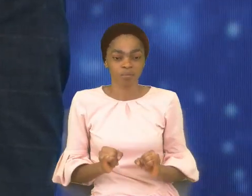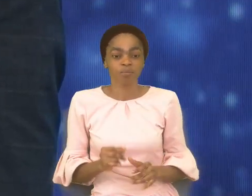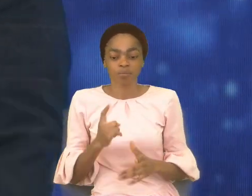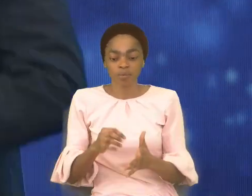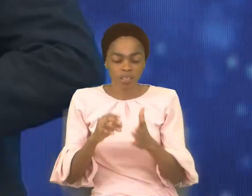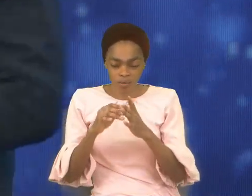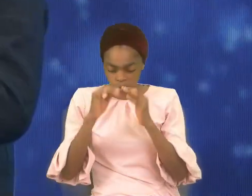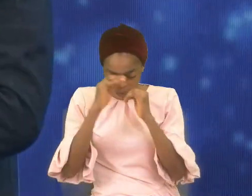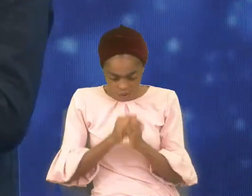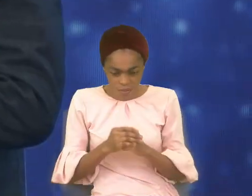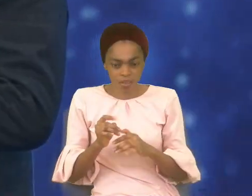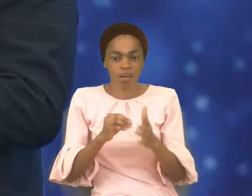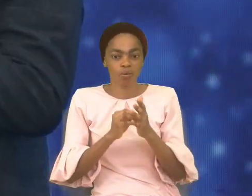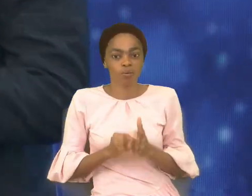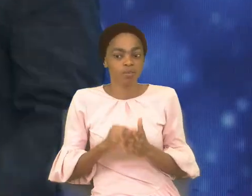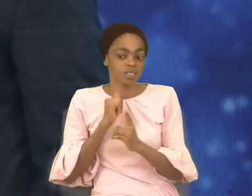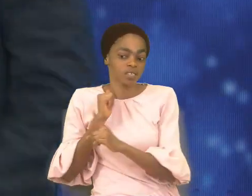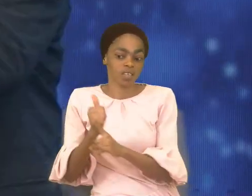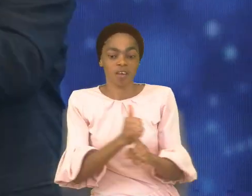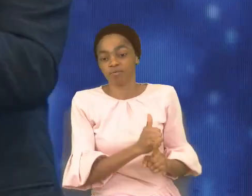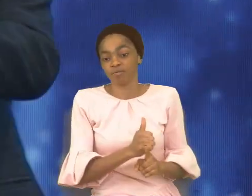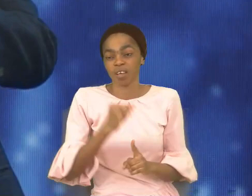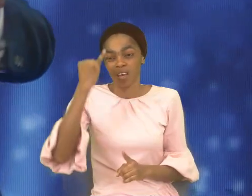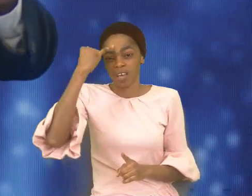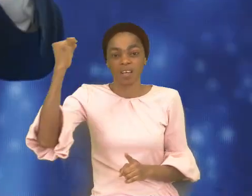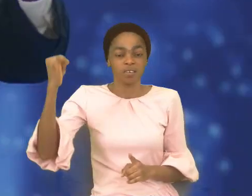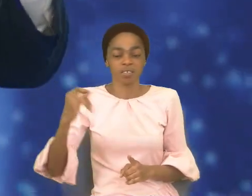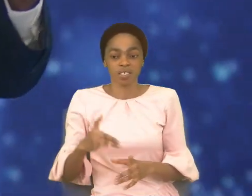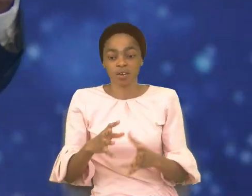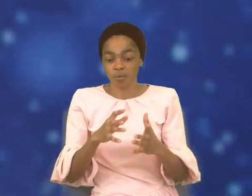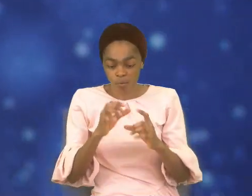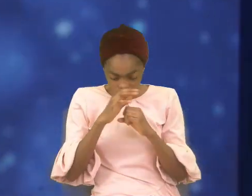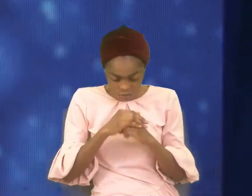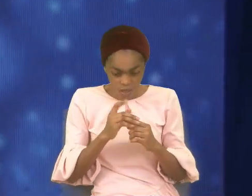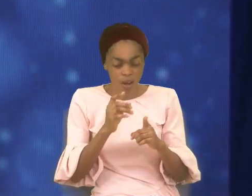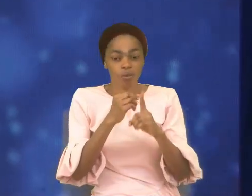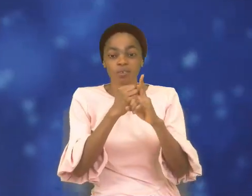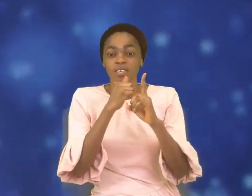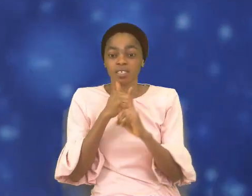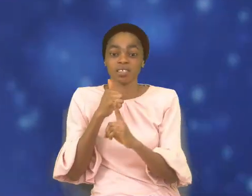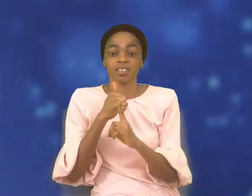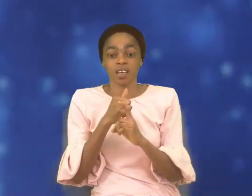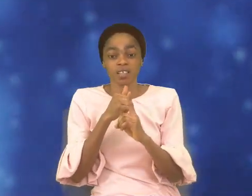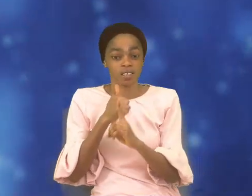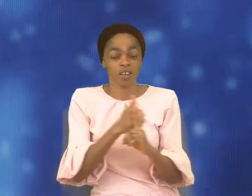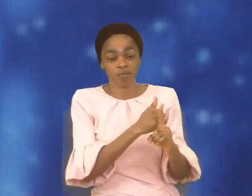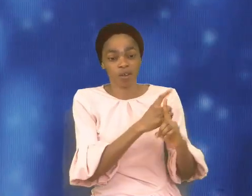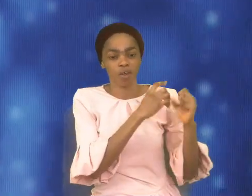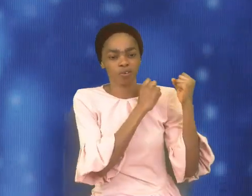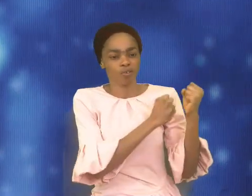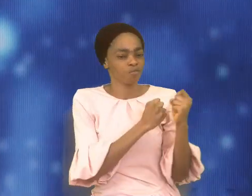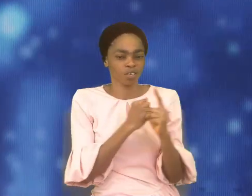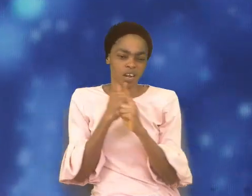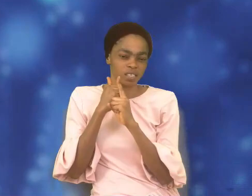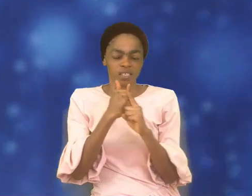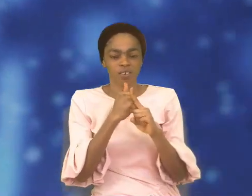self-esteem. They worship their own self-will. The idolatry that still reigns